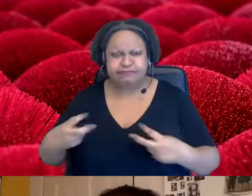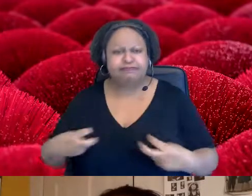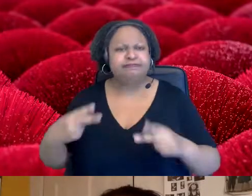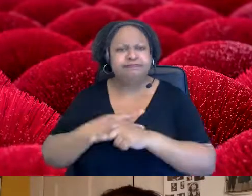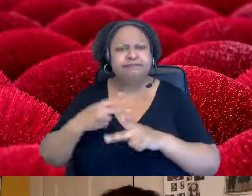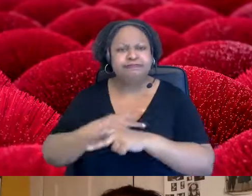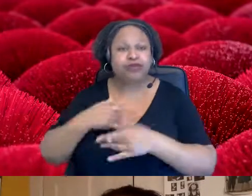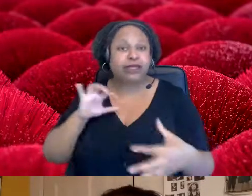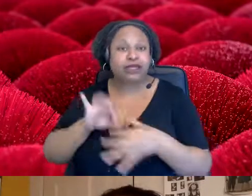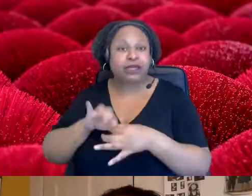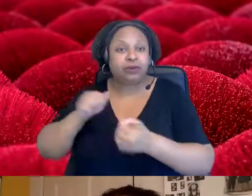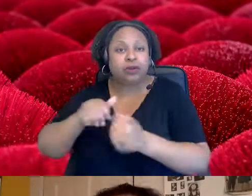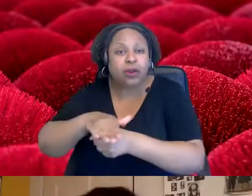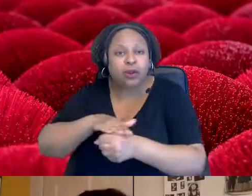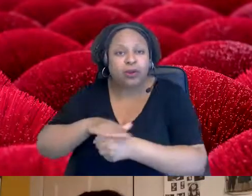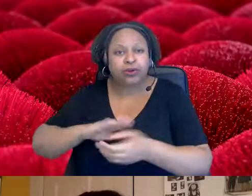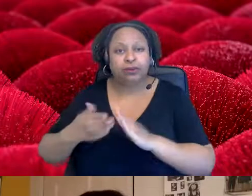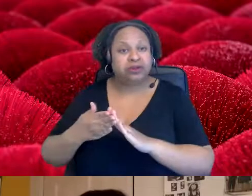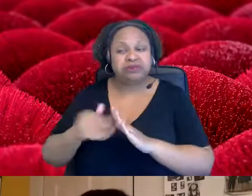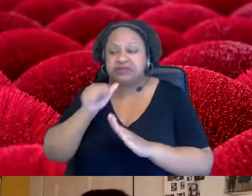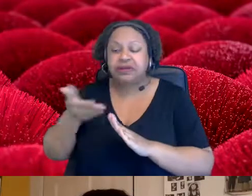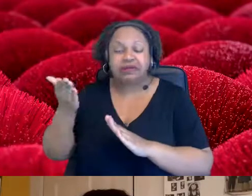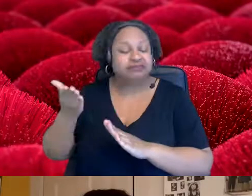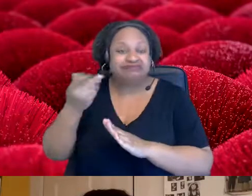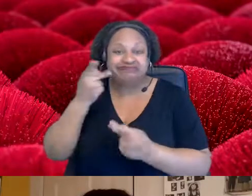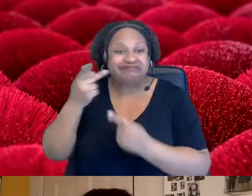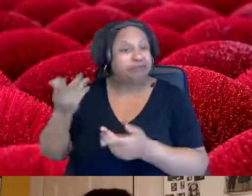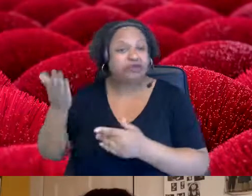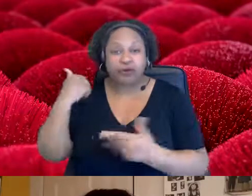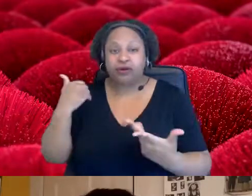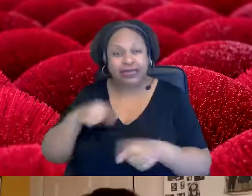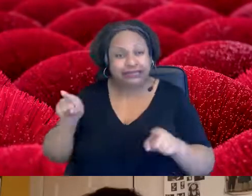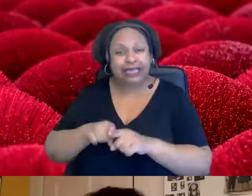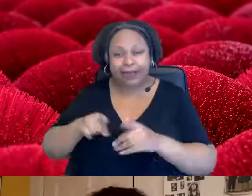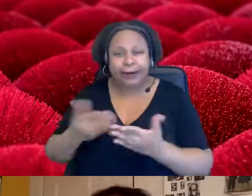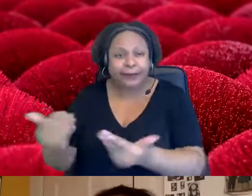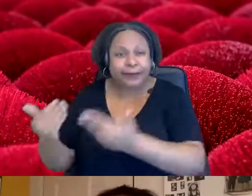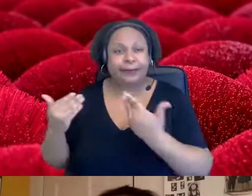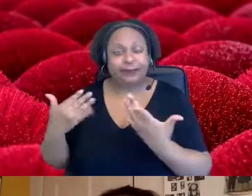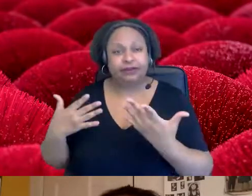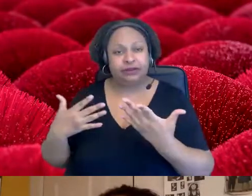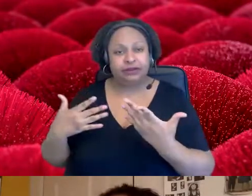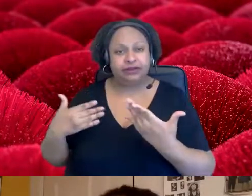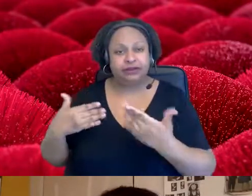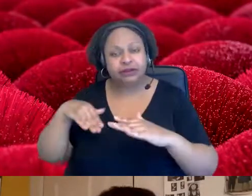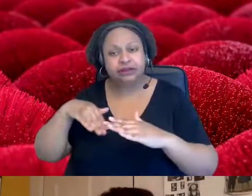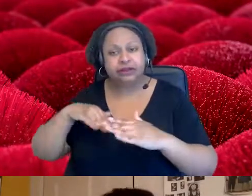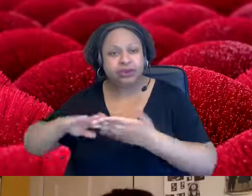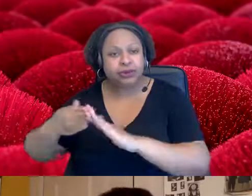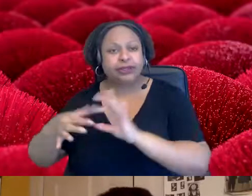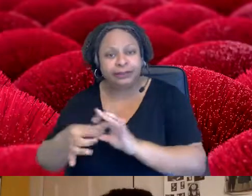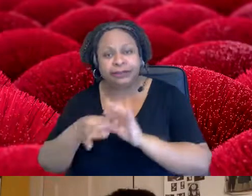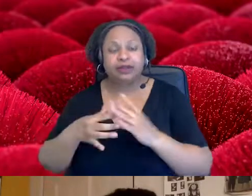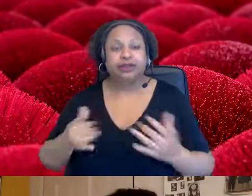in a way that wasn't happening before to the same extent. And questions around accessibility, which